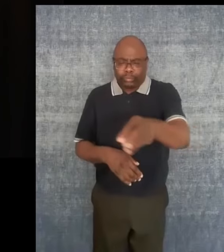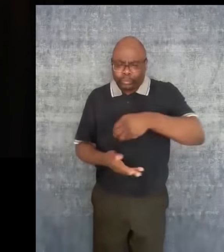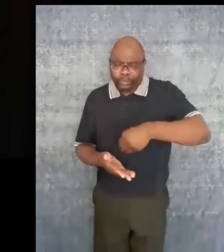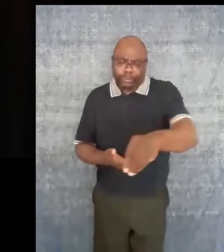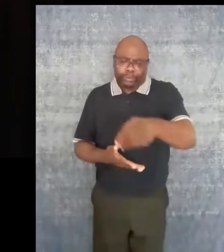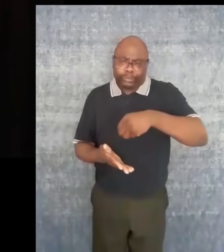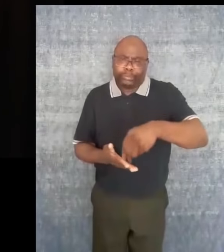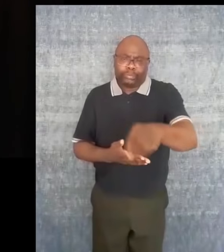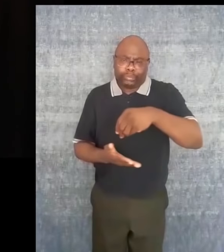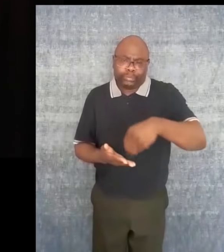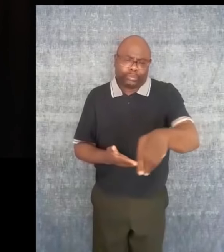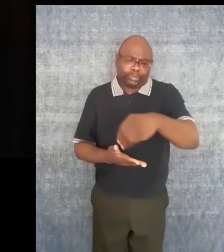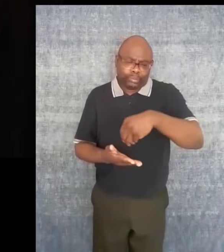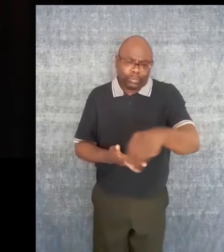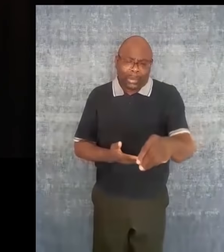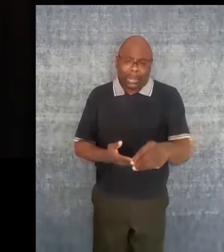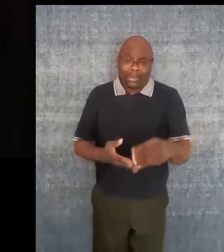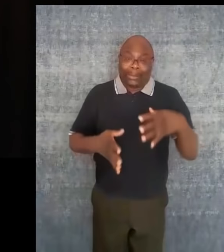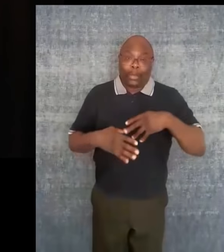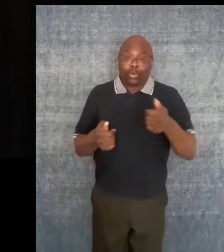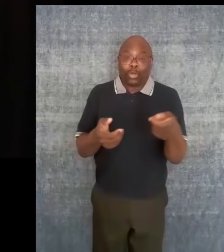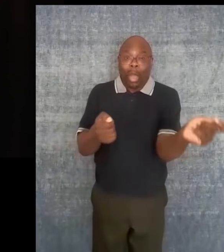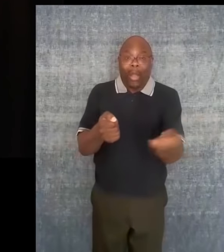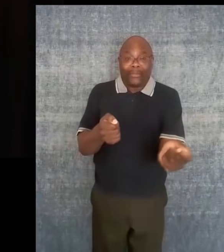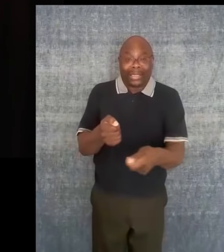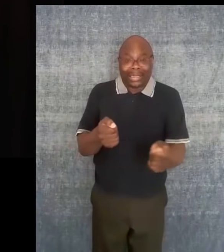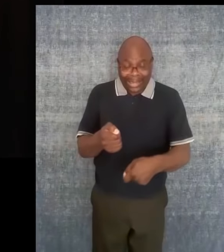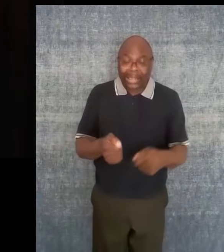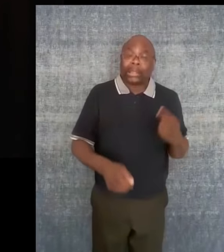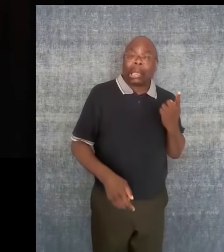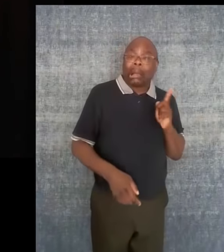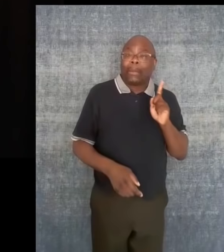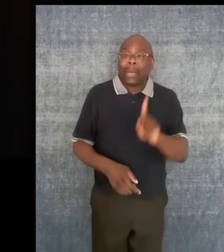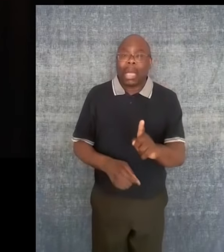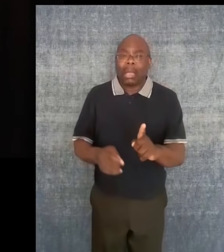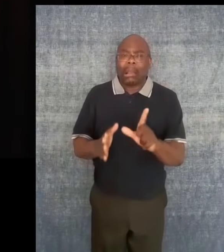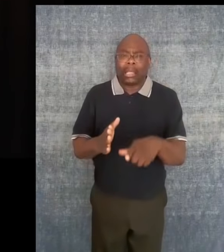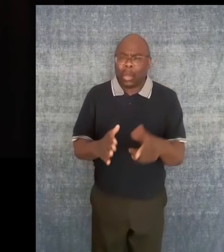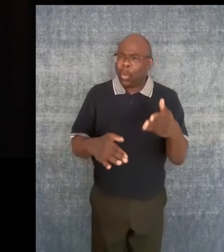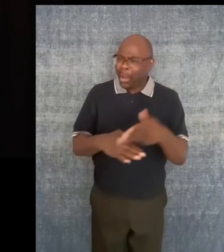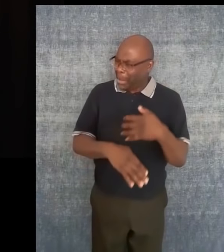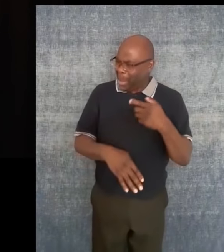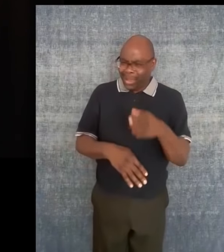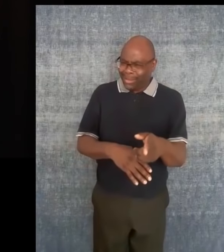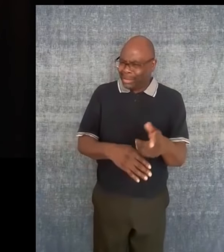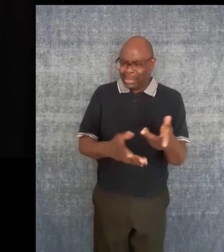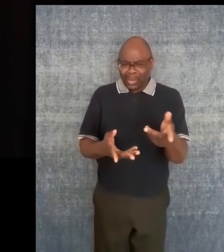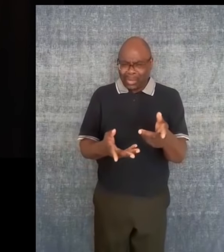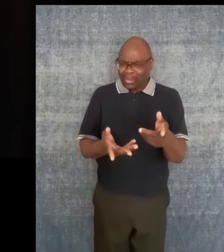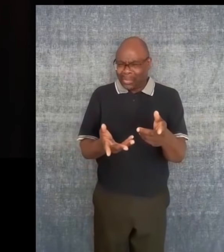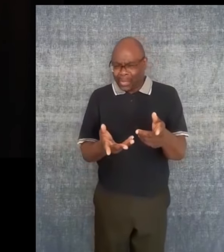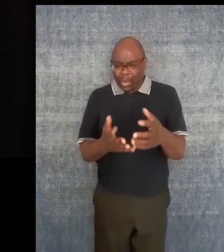and up was in order to get a good harvest. But then he came back later and his worker said, in the midst of